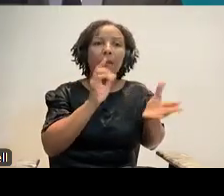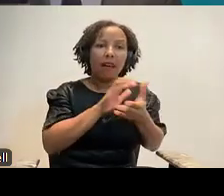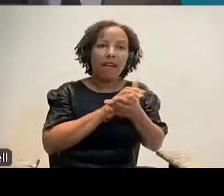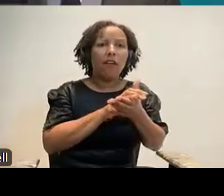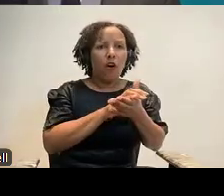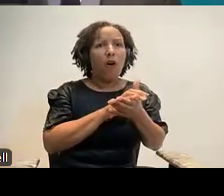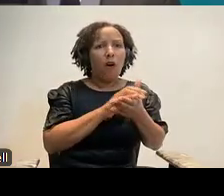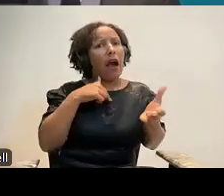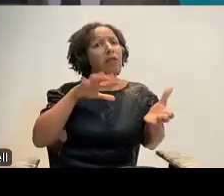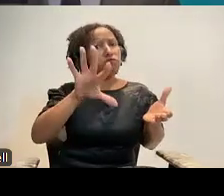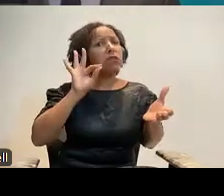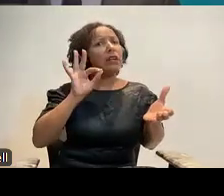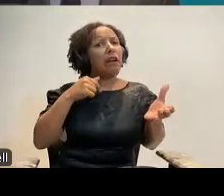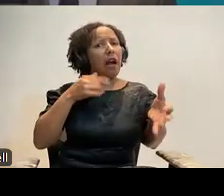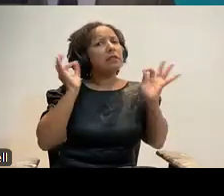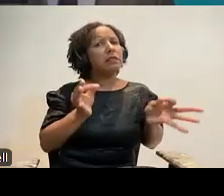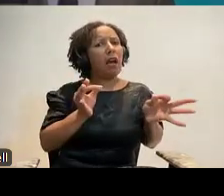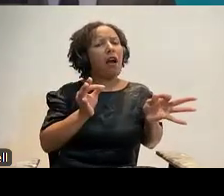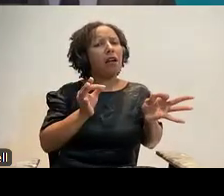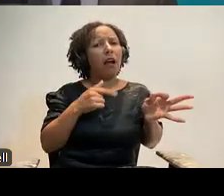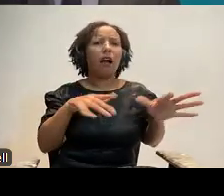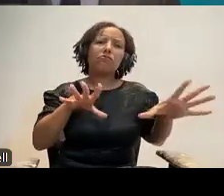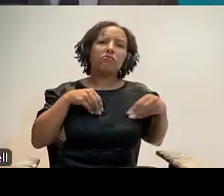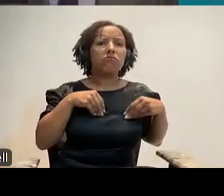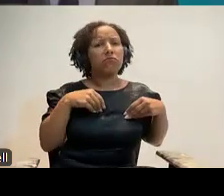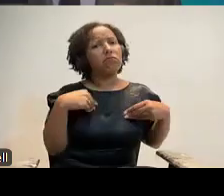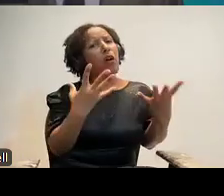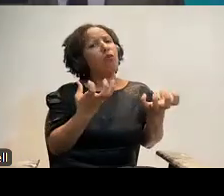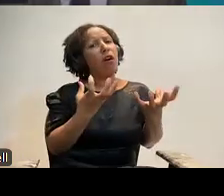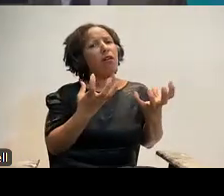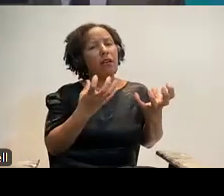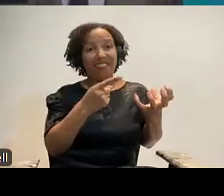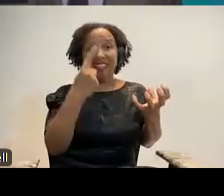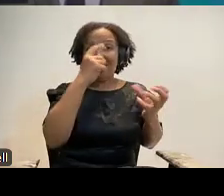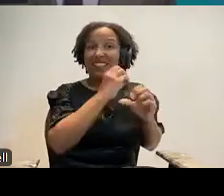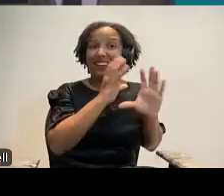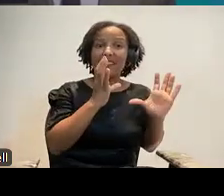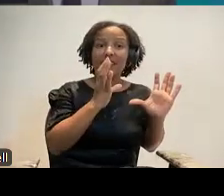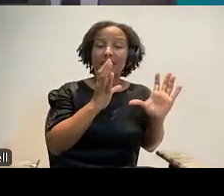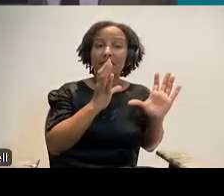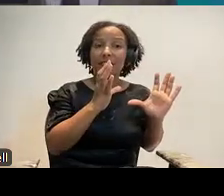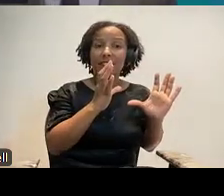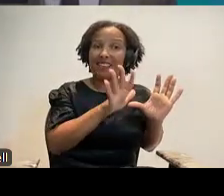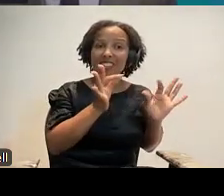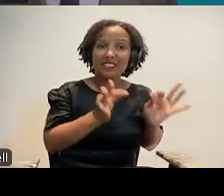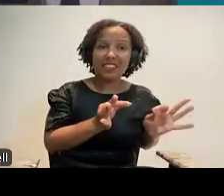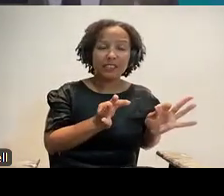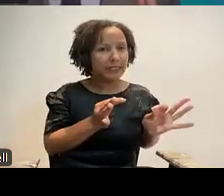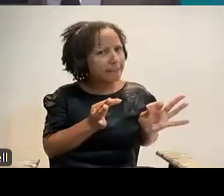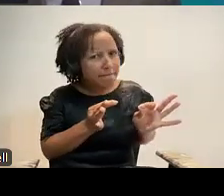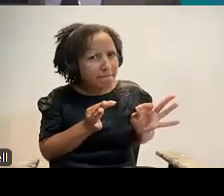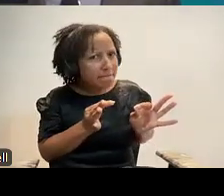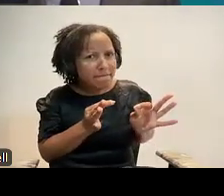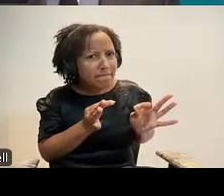that they chose it or that it was just something that they wanted to do or they chose to do or what have you. It's like, no, it's a